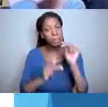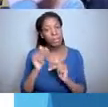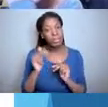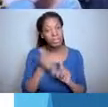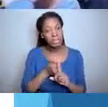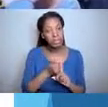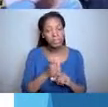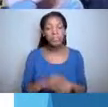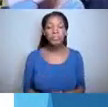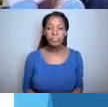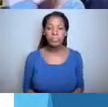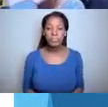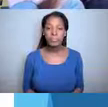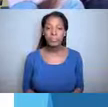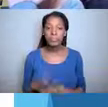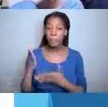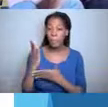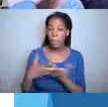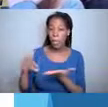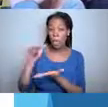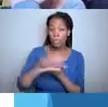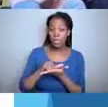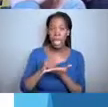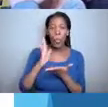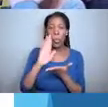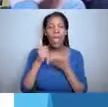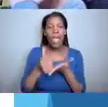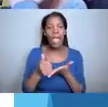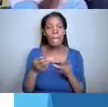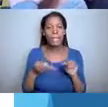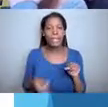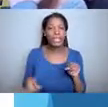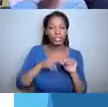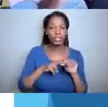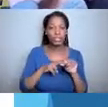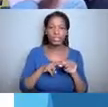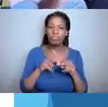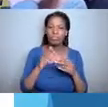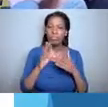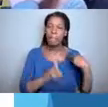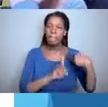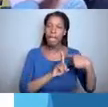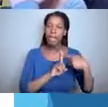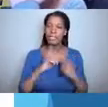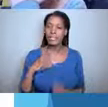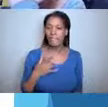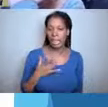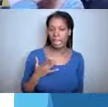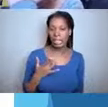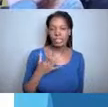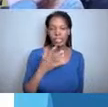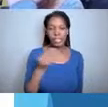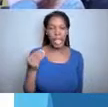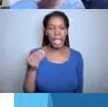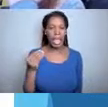increasing um positive feelings right arousing positive feelings and trying to really stray away from something that might